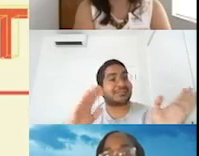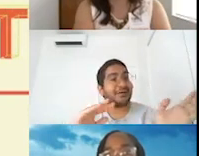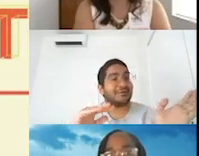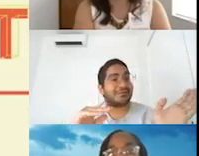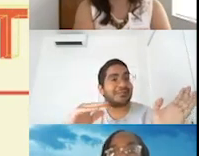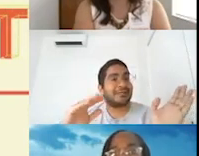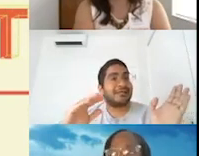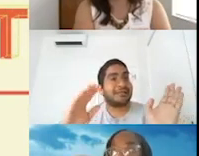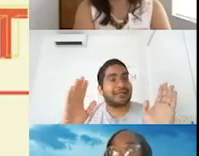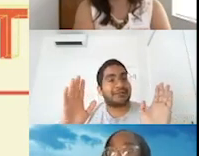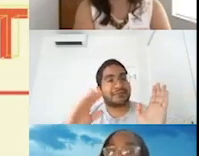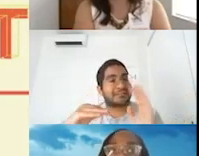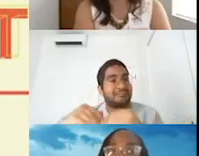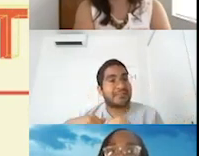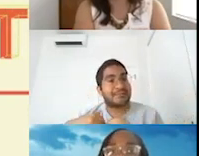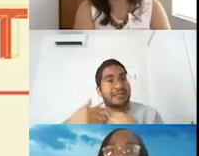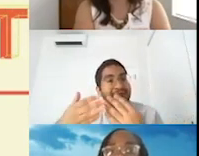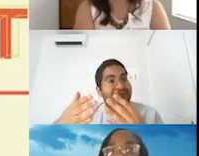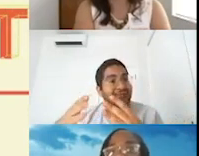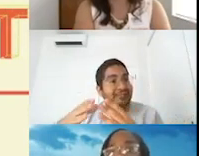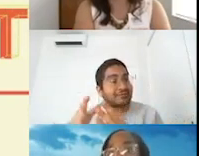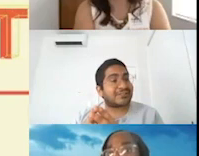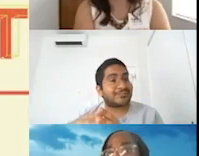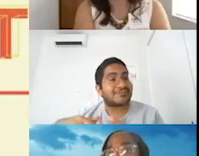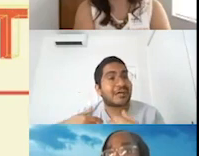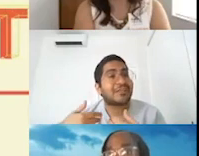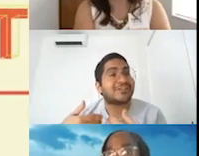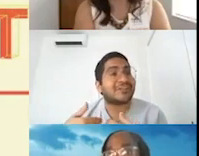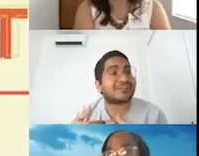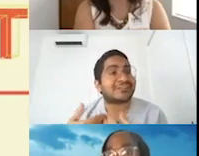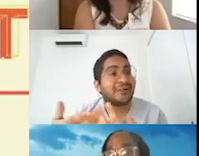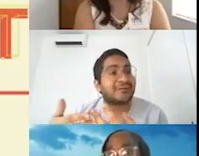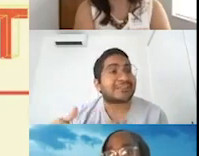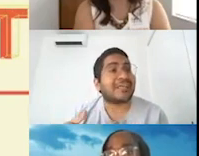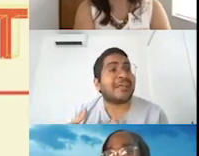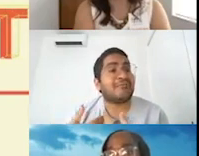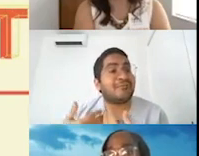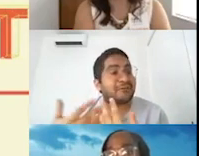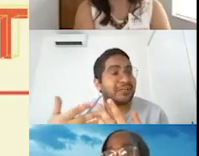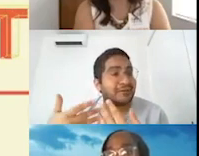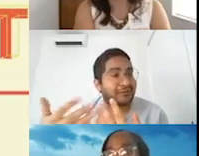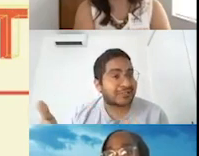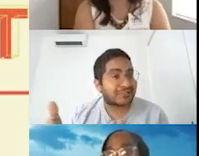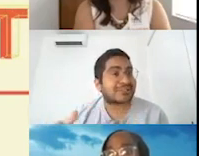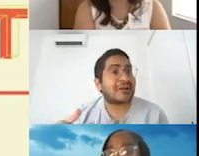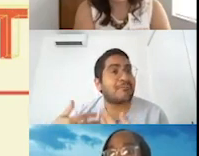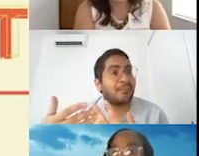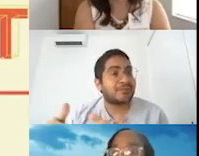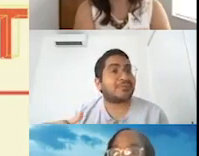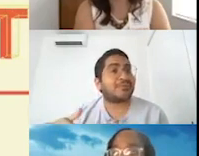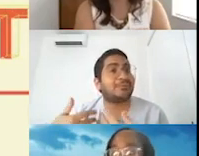cultures themselves. Like, for example, I mean, I focus on South Asia, but South Asia in itself is a very